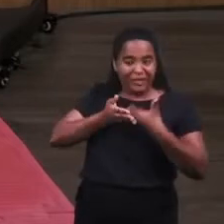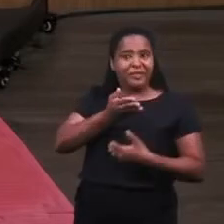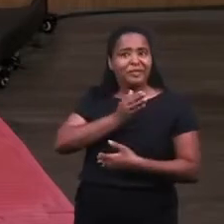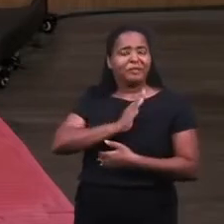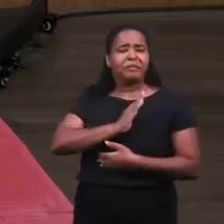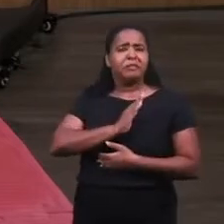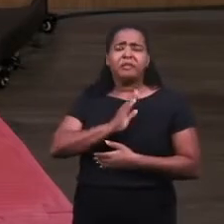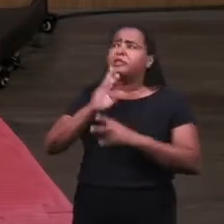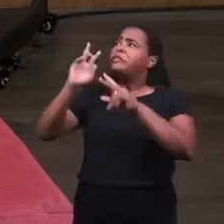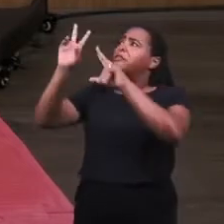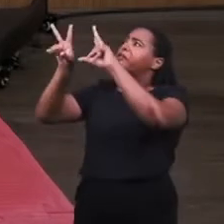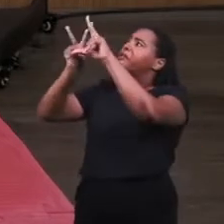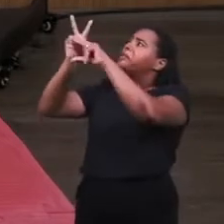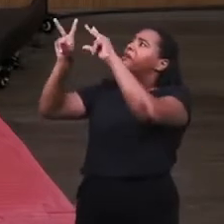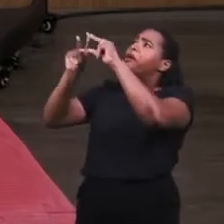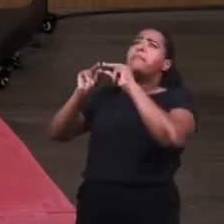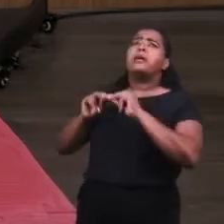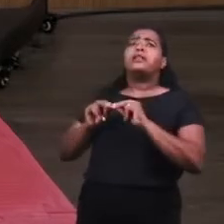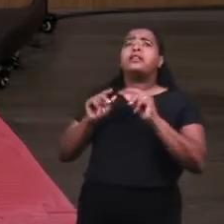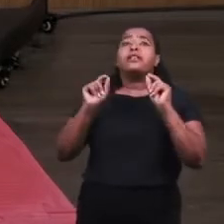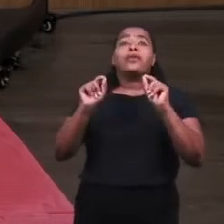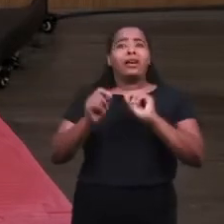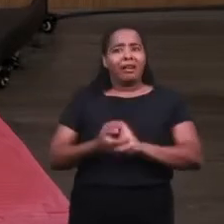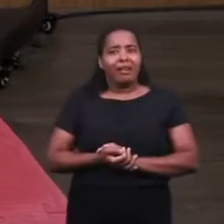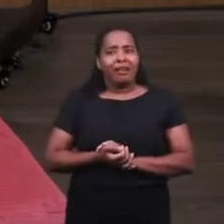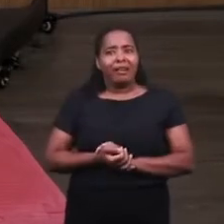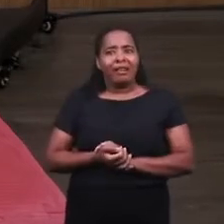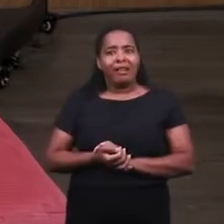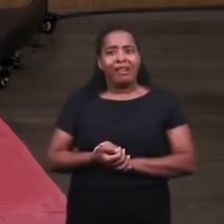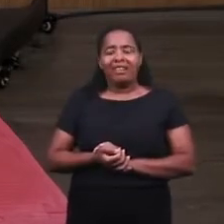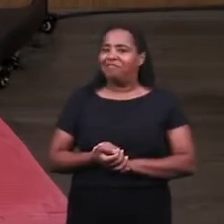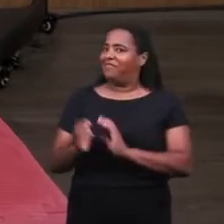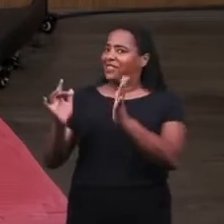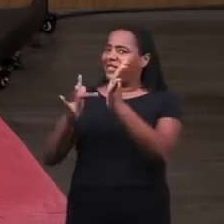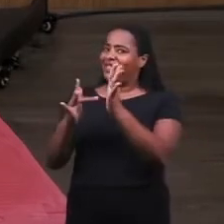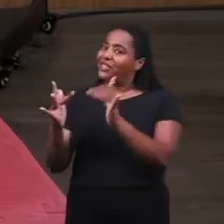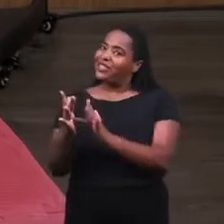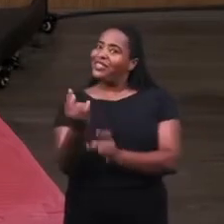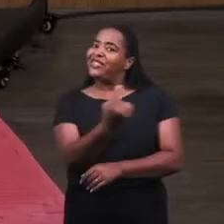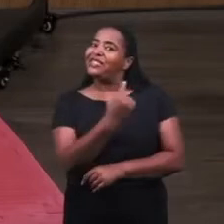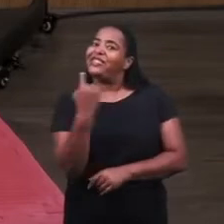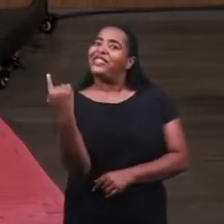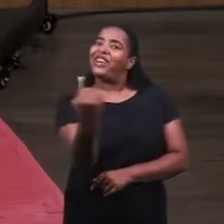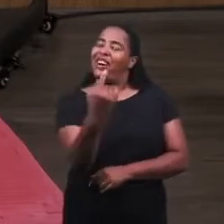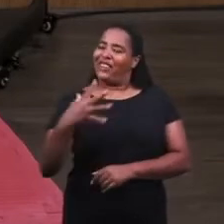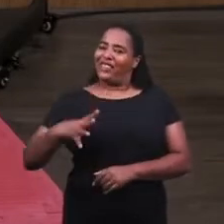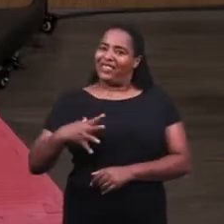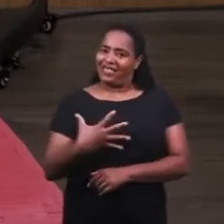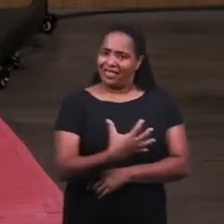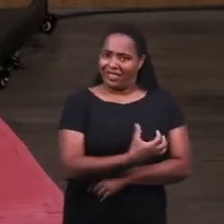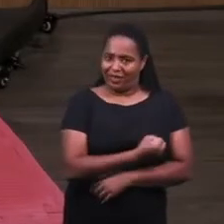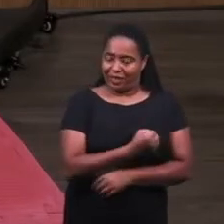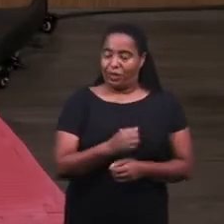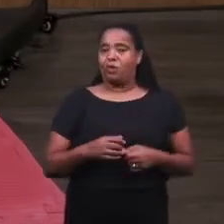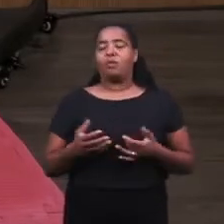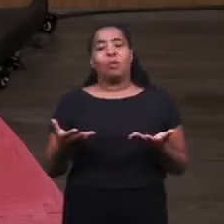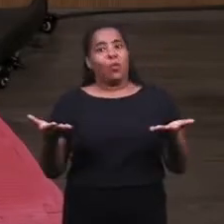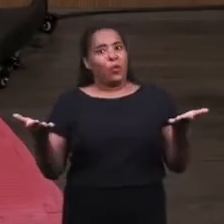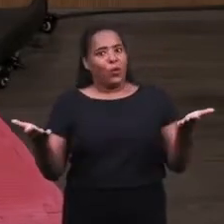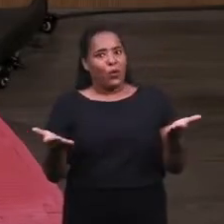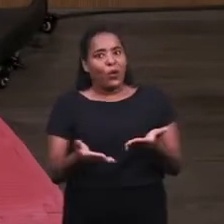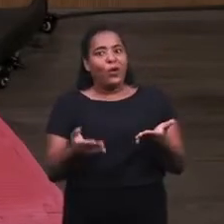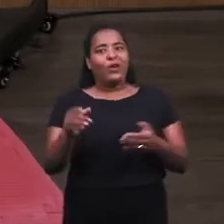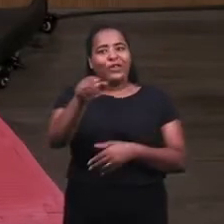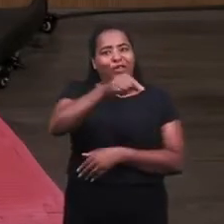came from heaven to us. Who's this present? It's Jesus. It's Jesus, our Savior. So we learn